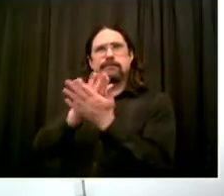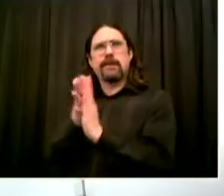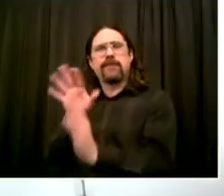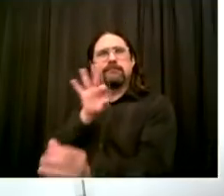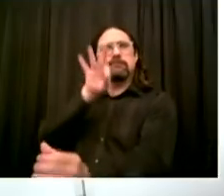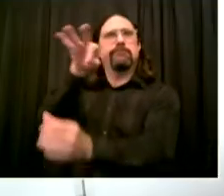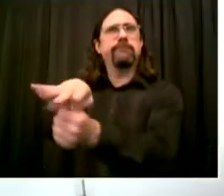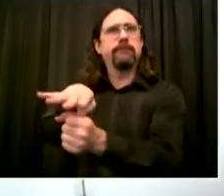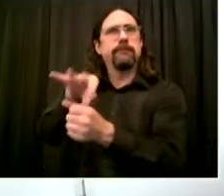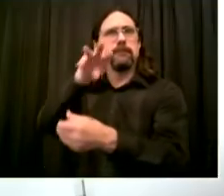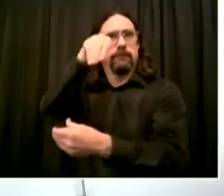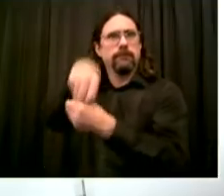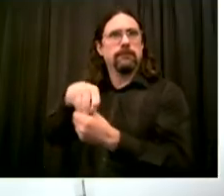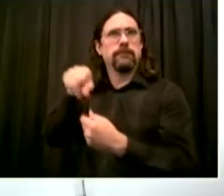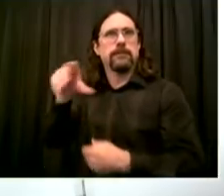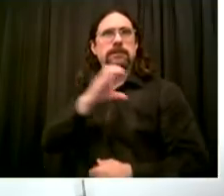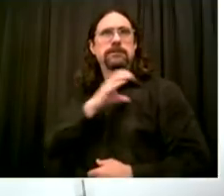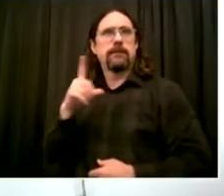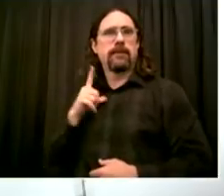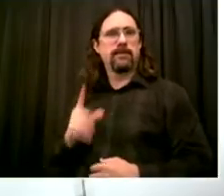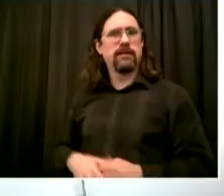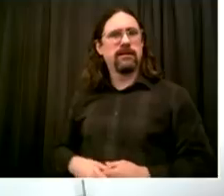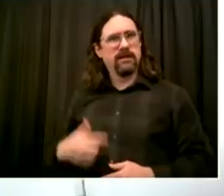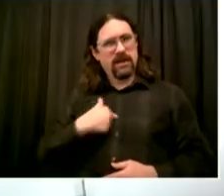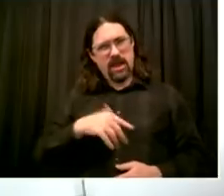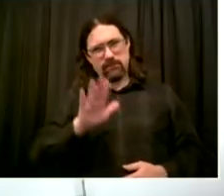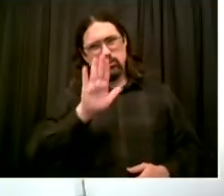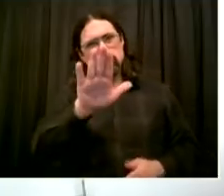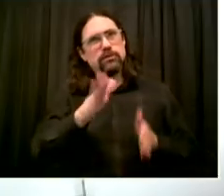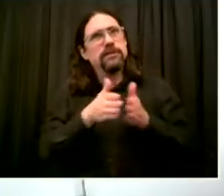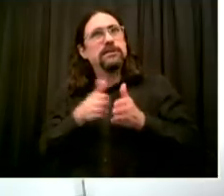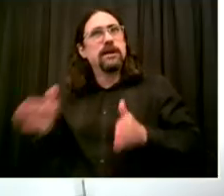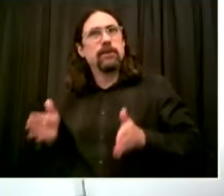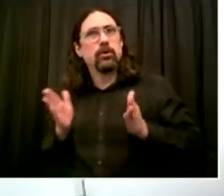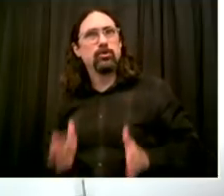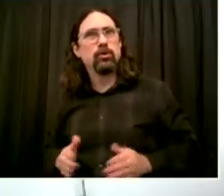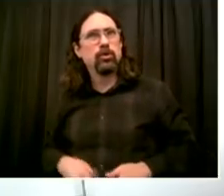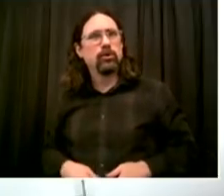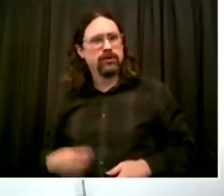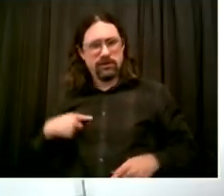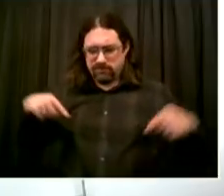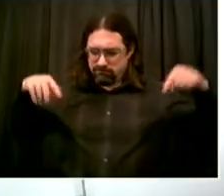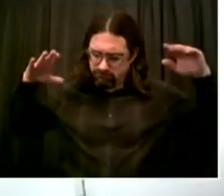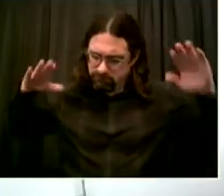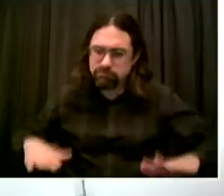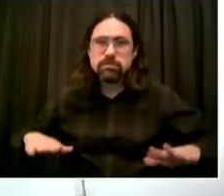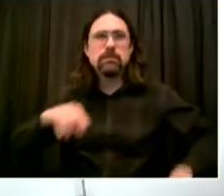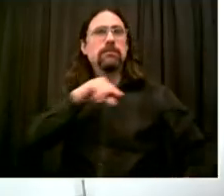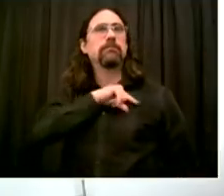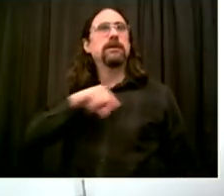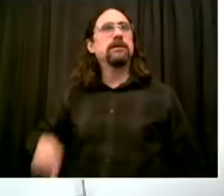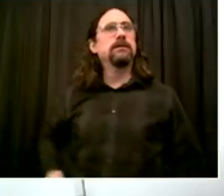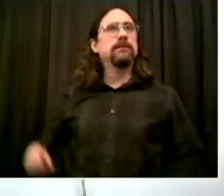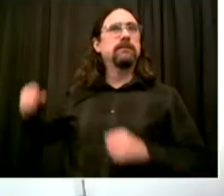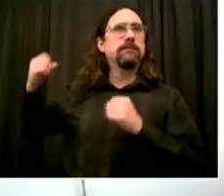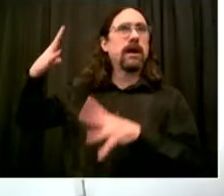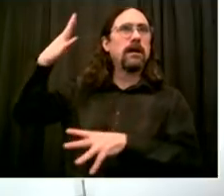know, still am your next door neighbor. And I remember many, many years ago, I was on my way to church. I was driving